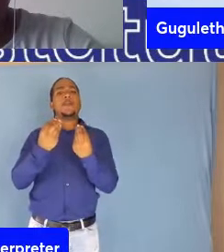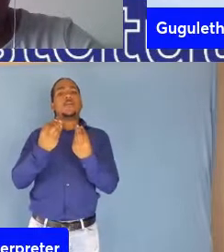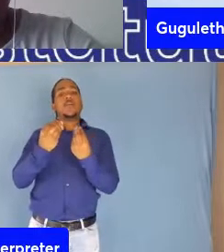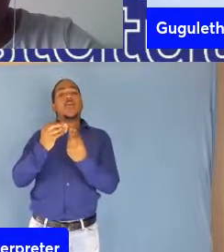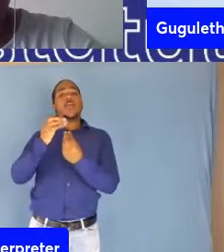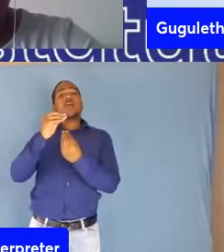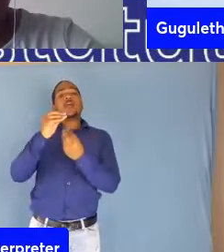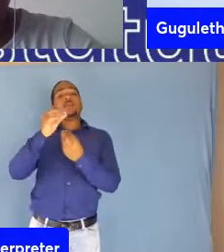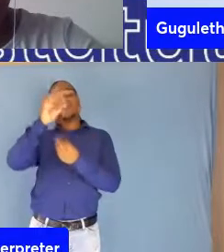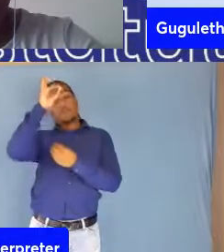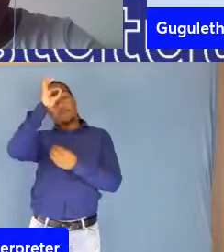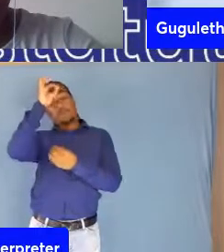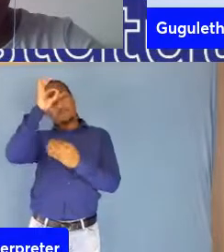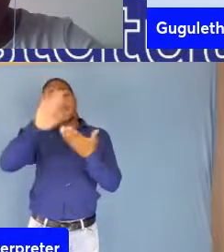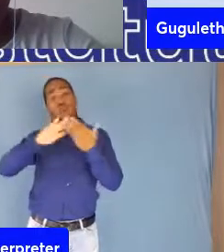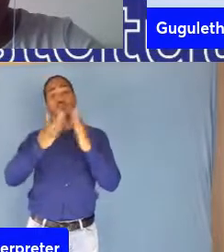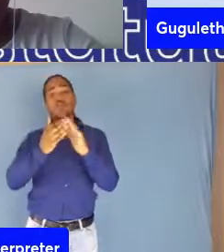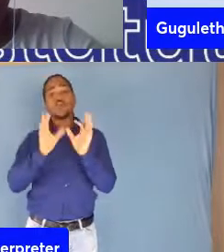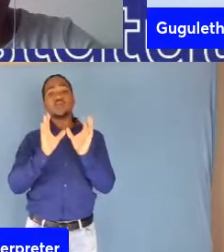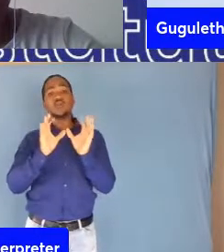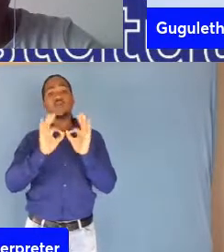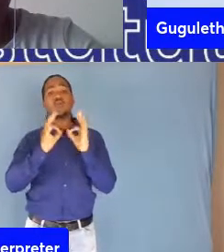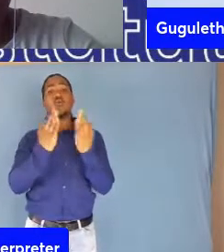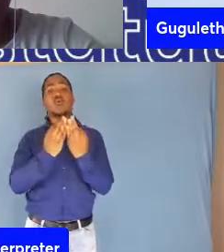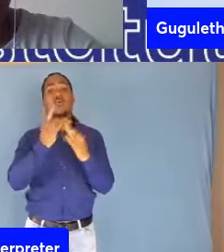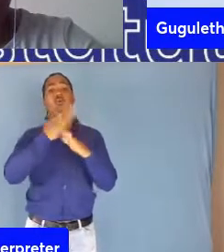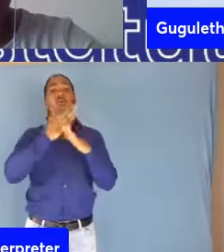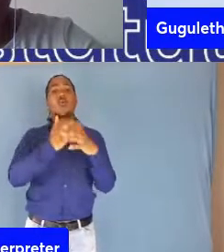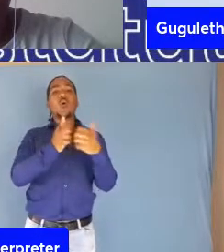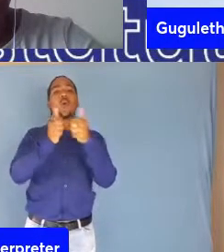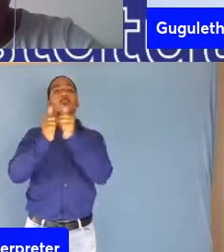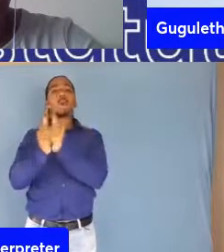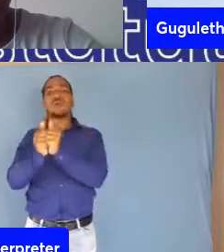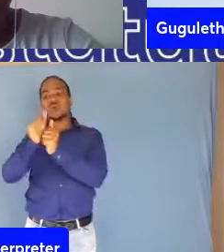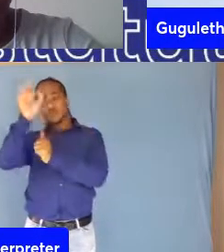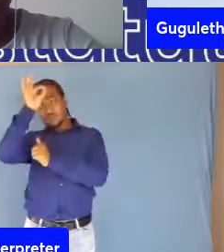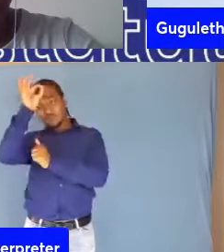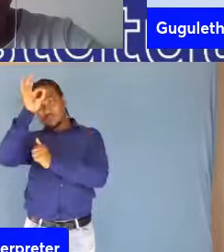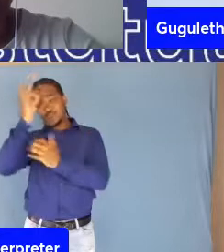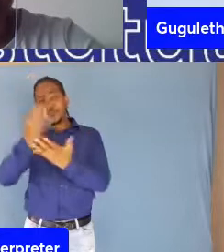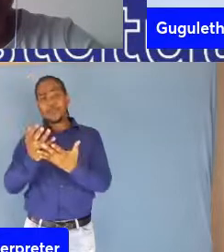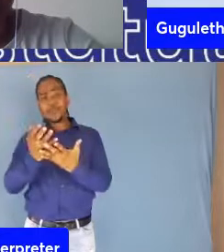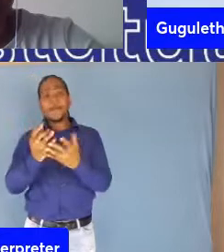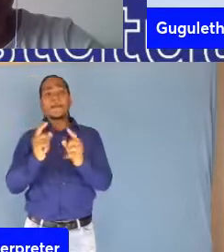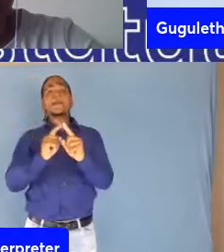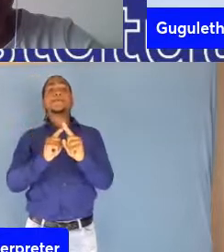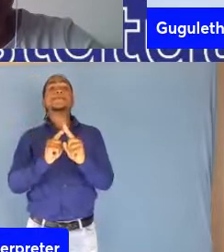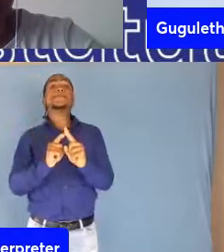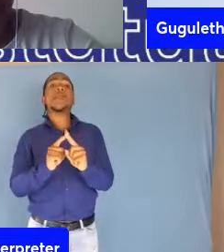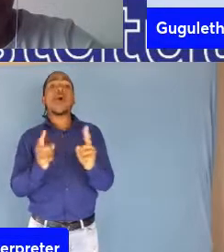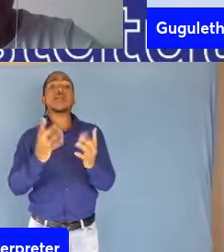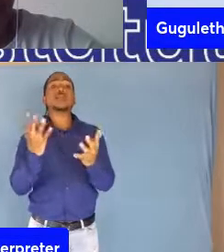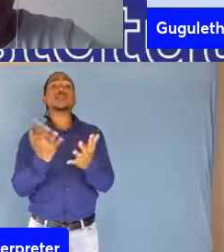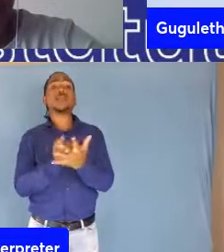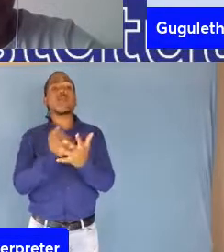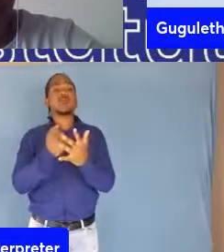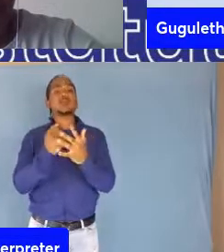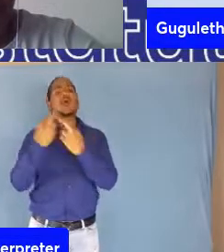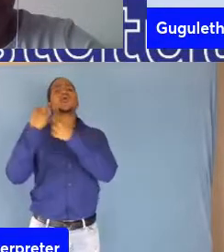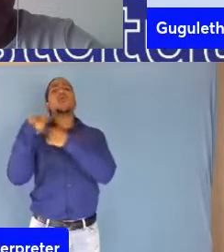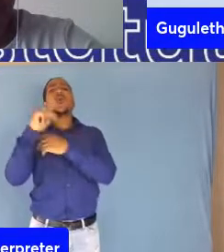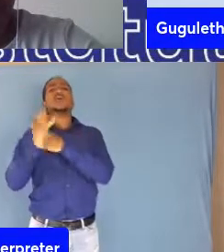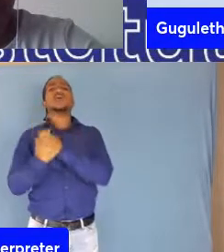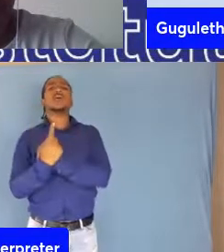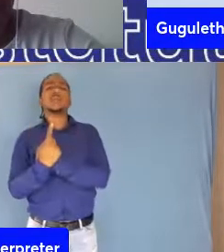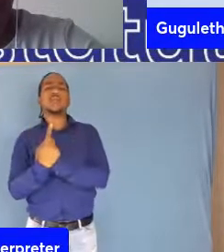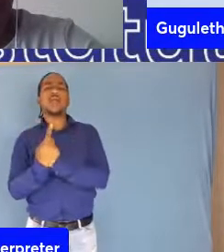forum that works in partnership with the police station and actually takes charge of what is happening. I mean,